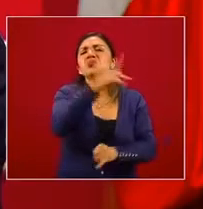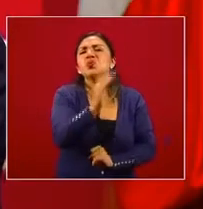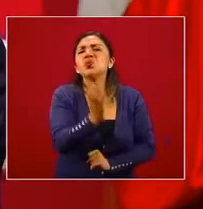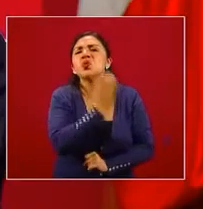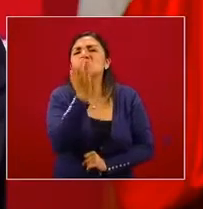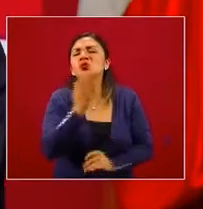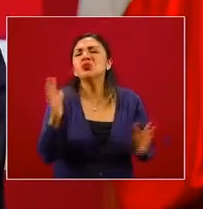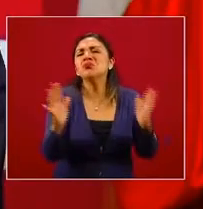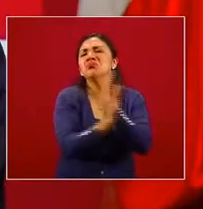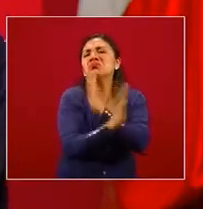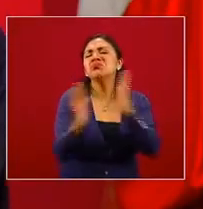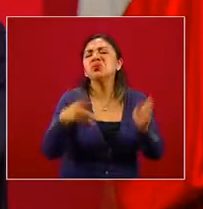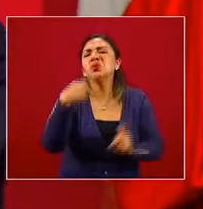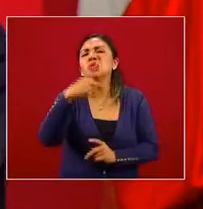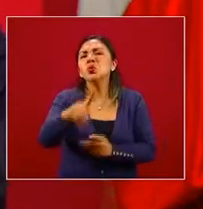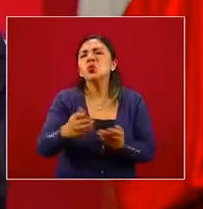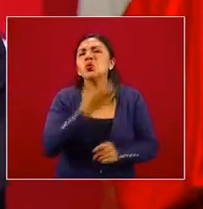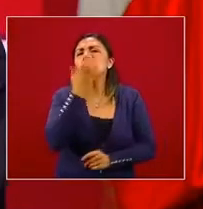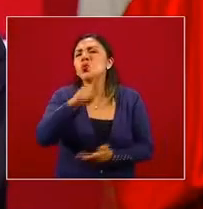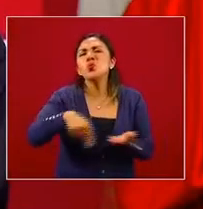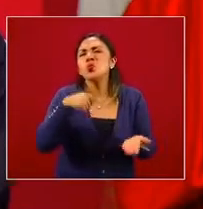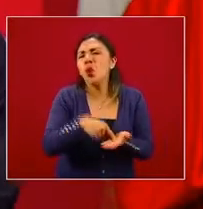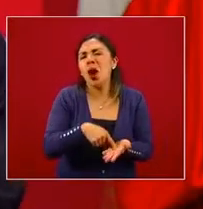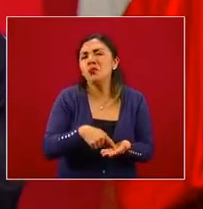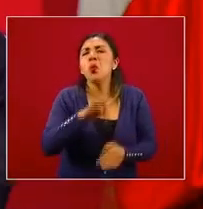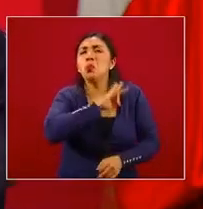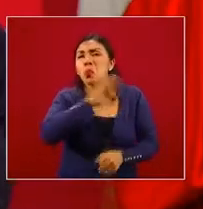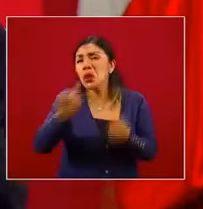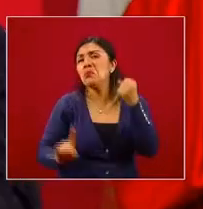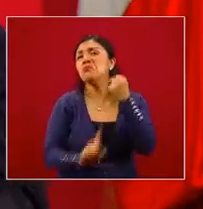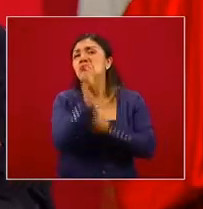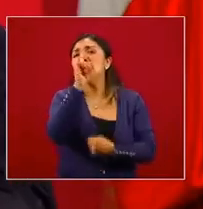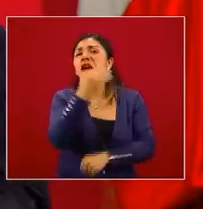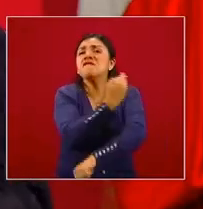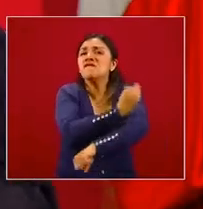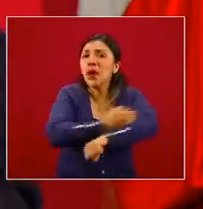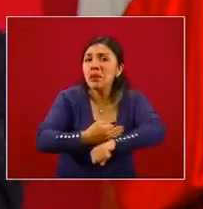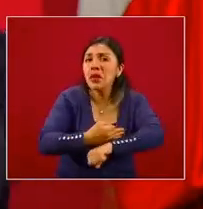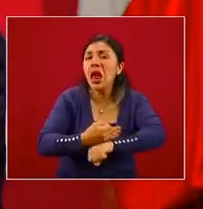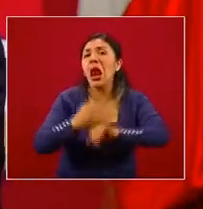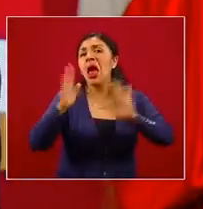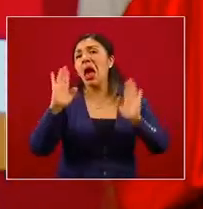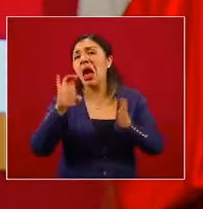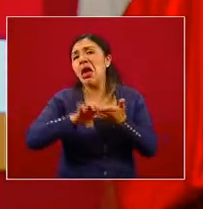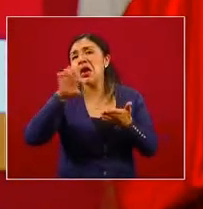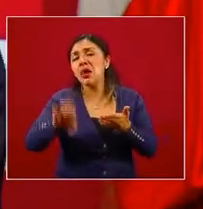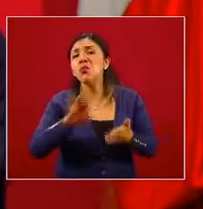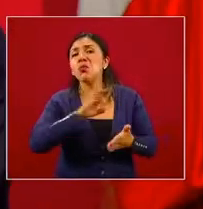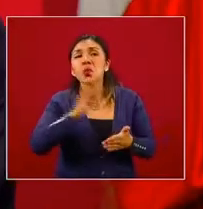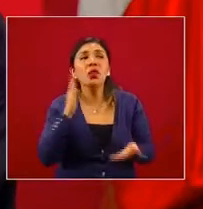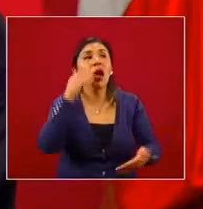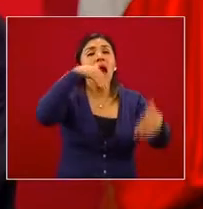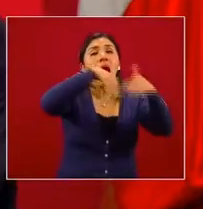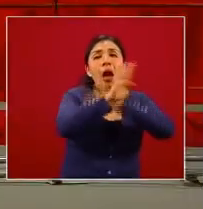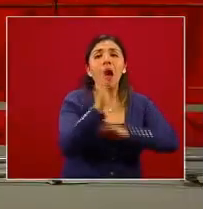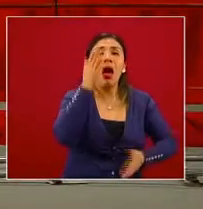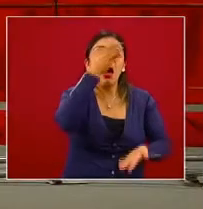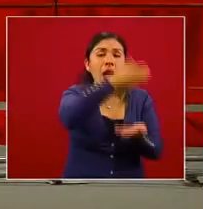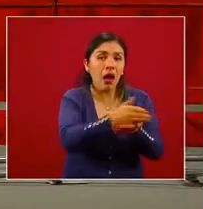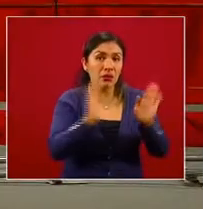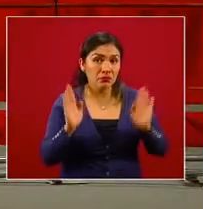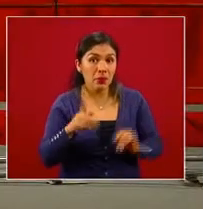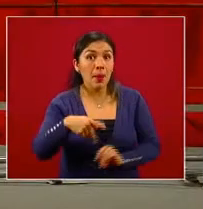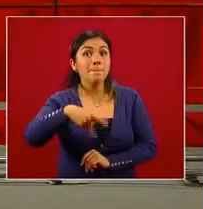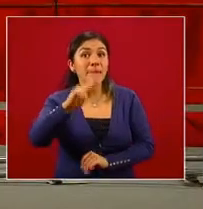get to communities, rural communities. So what could happen maybe is that people's family members could start to